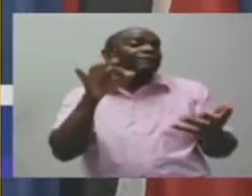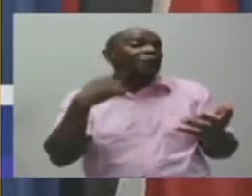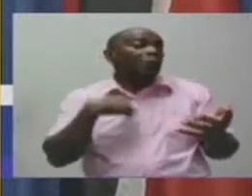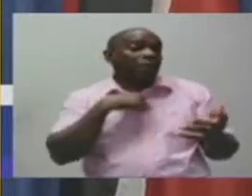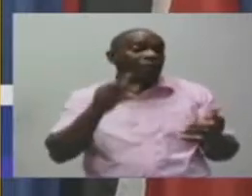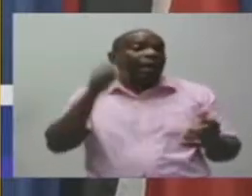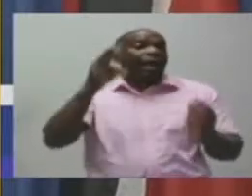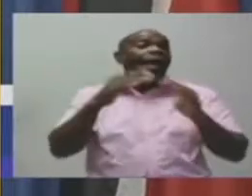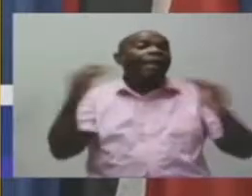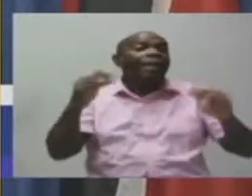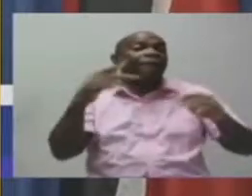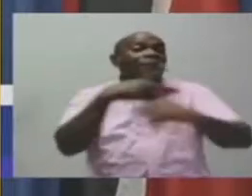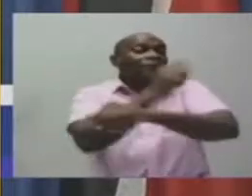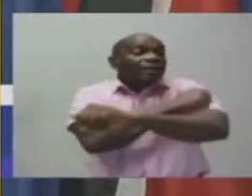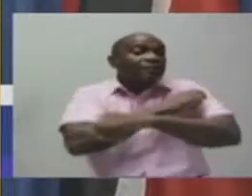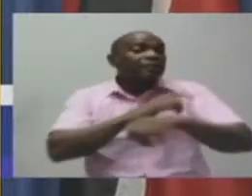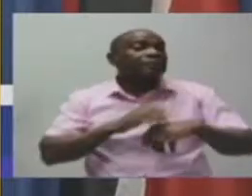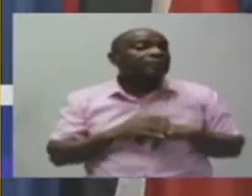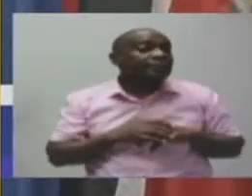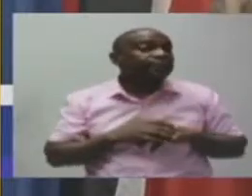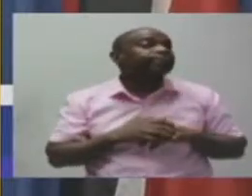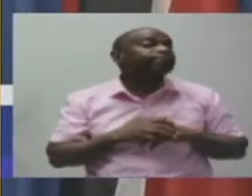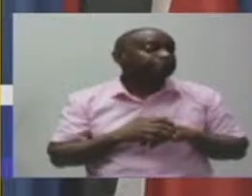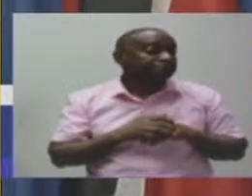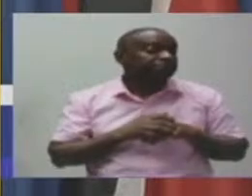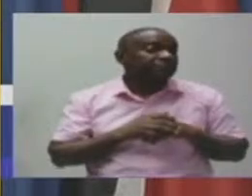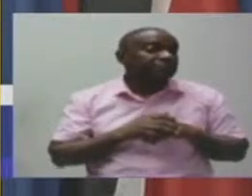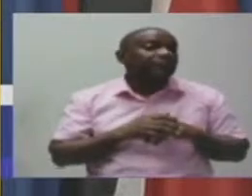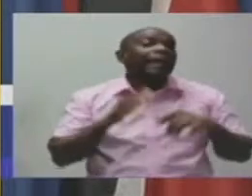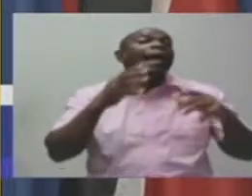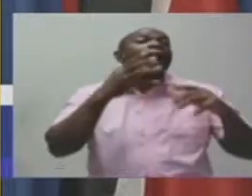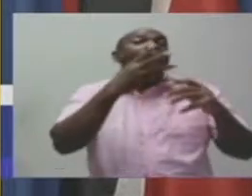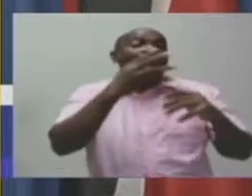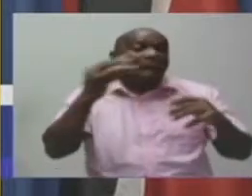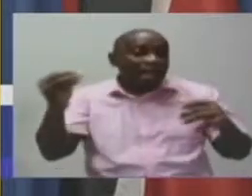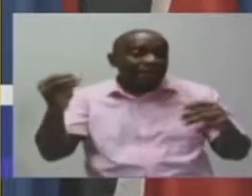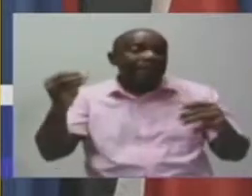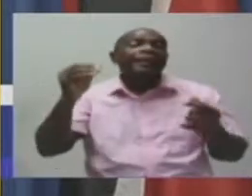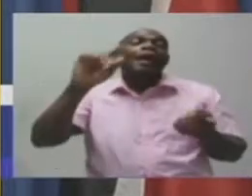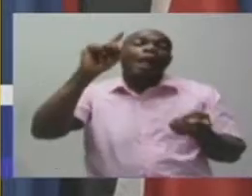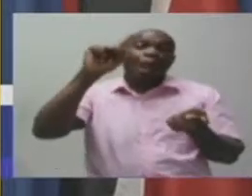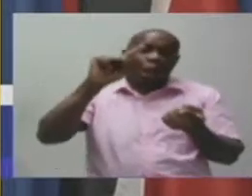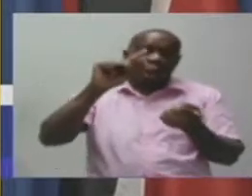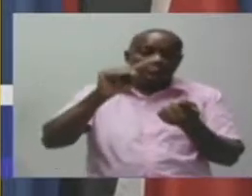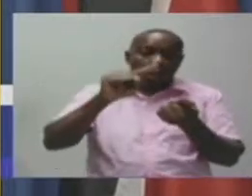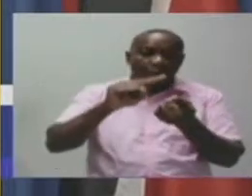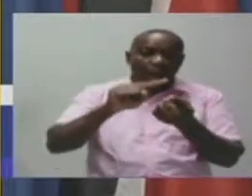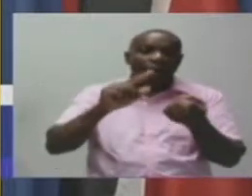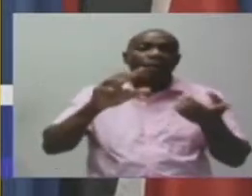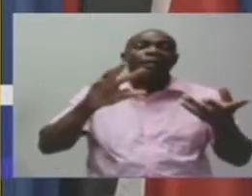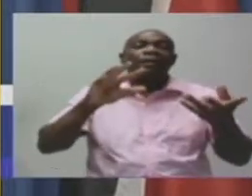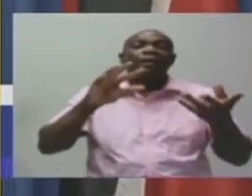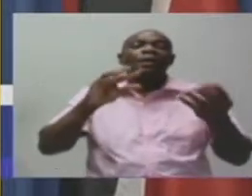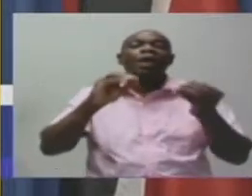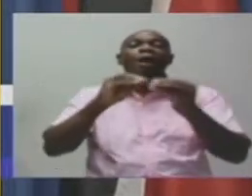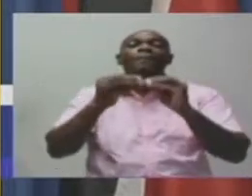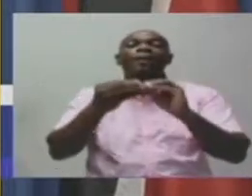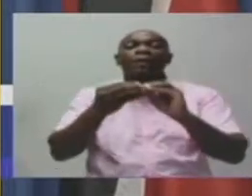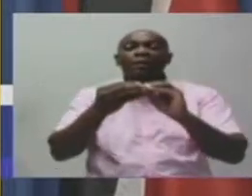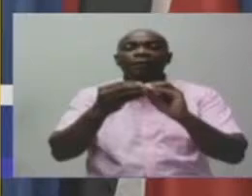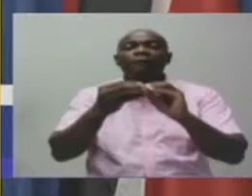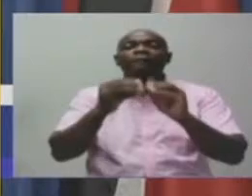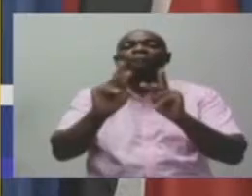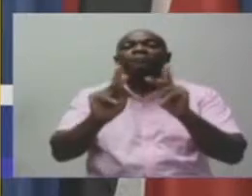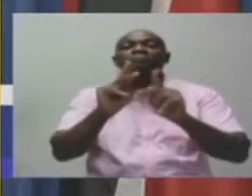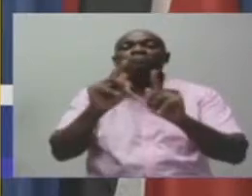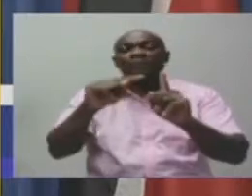of vaccination and a report of lower numbers with respect to the concentration of the virus